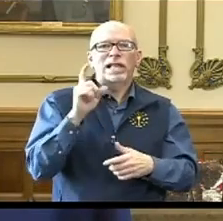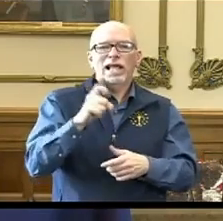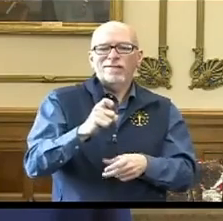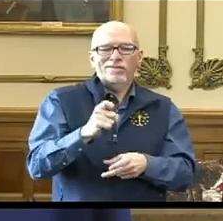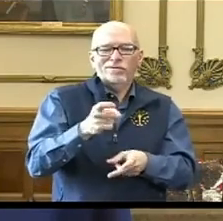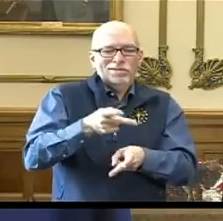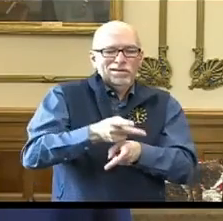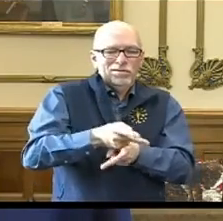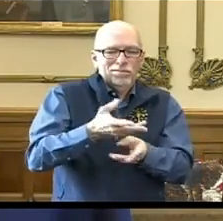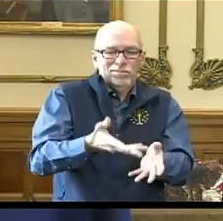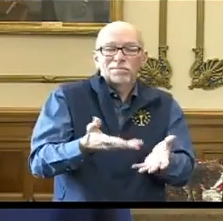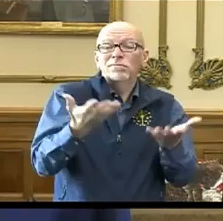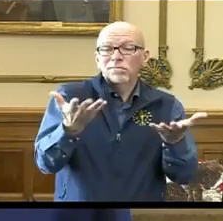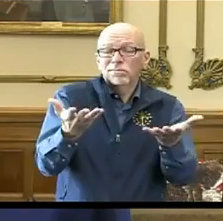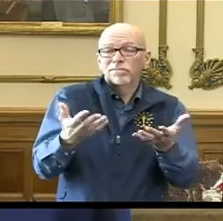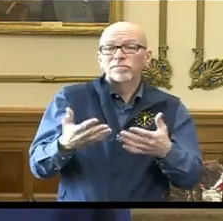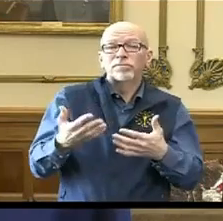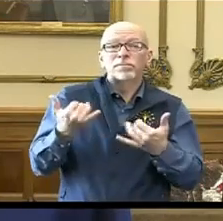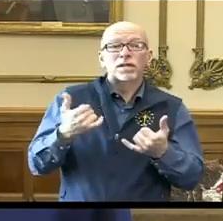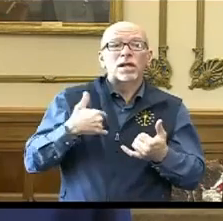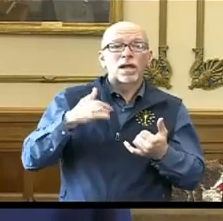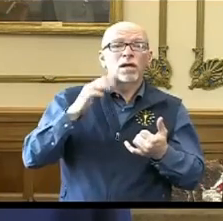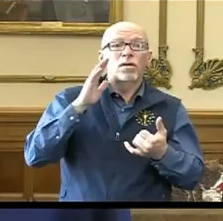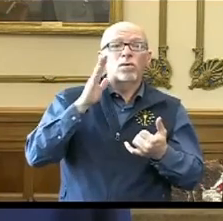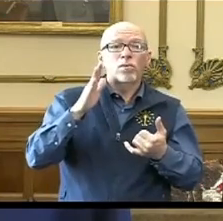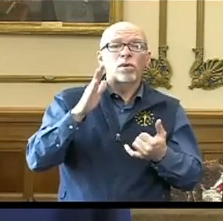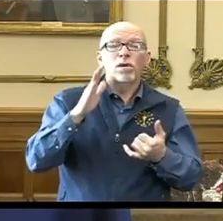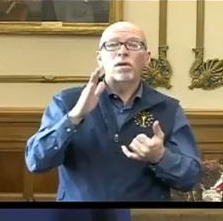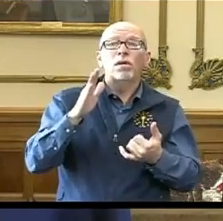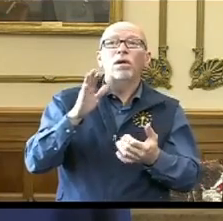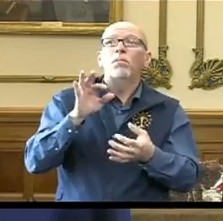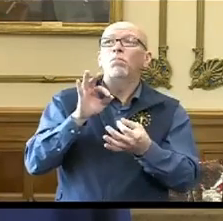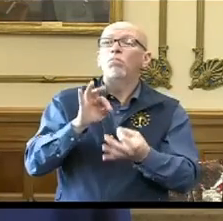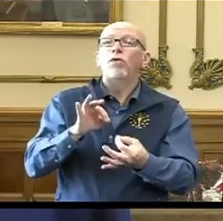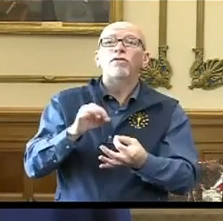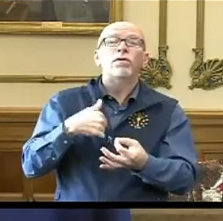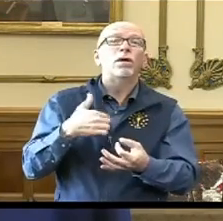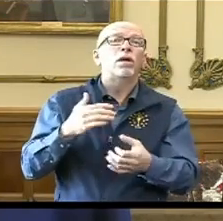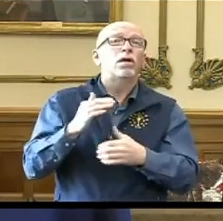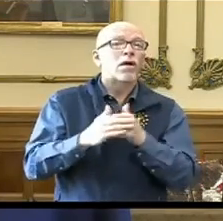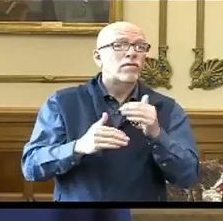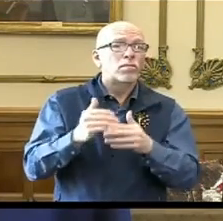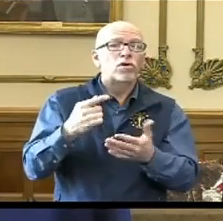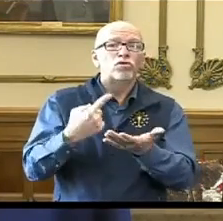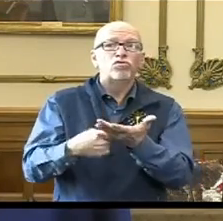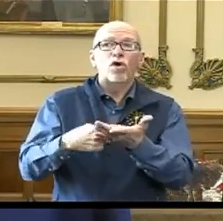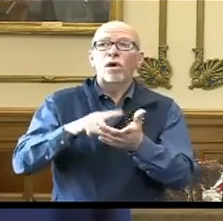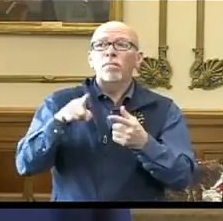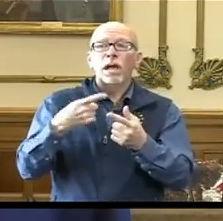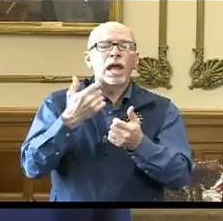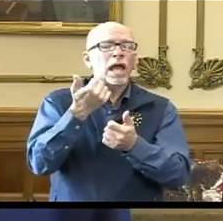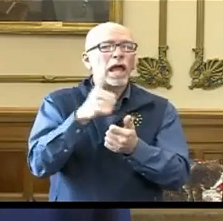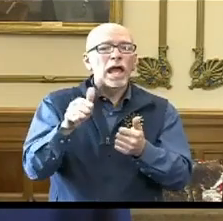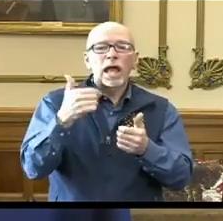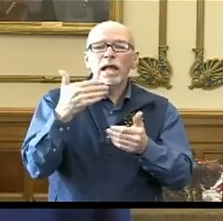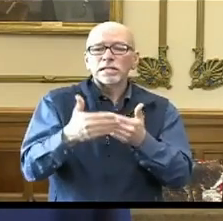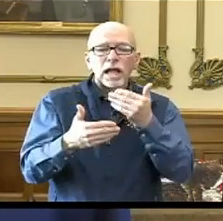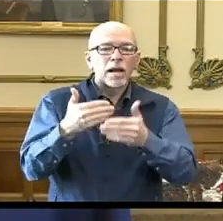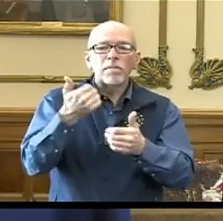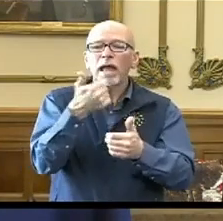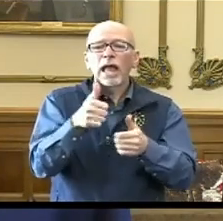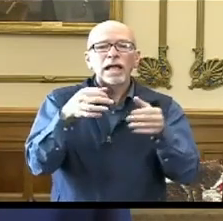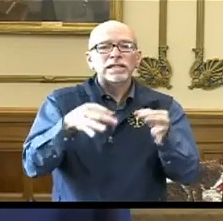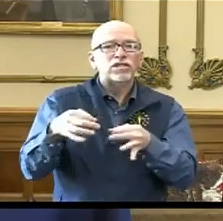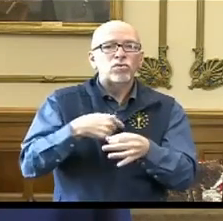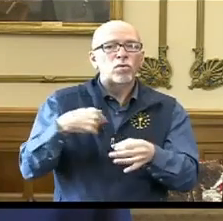itself. Having said that, I will be perfectly comfortable talking about every single step and decision that